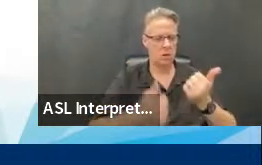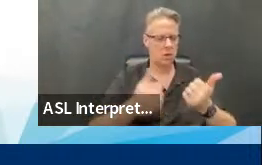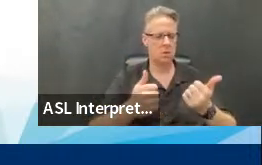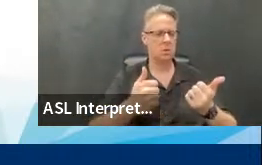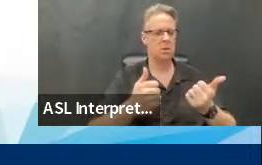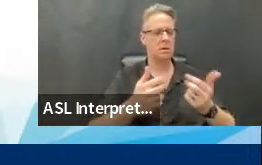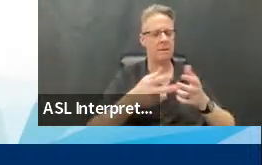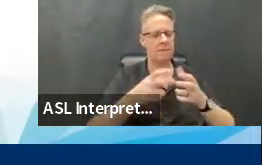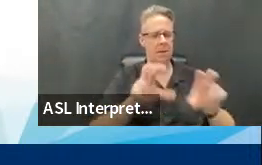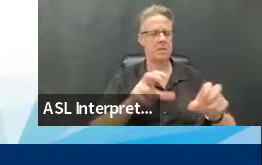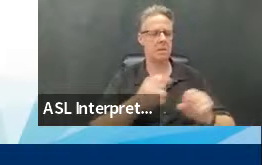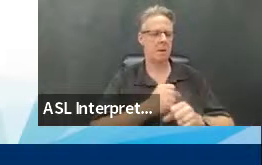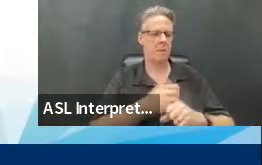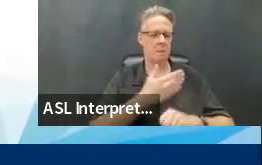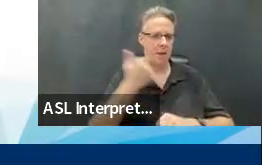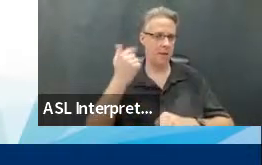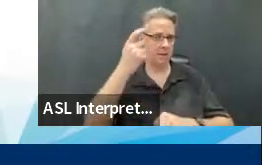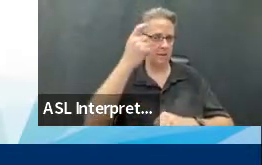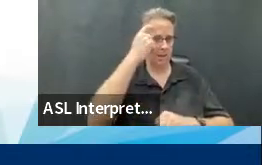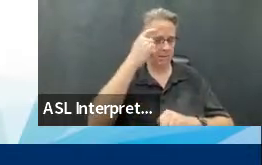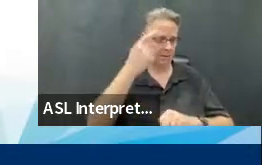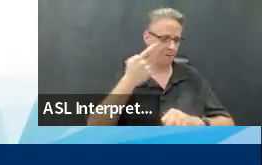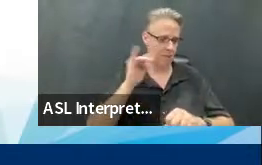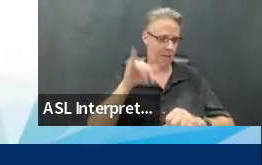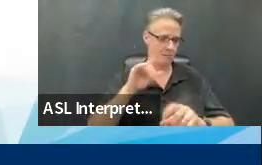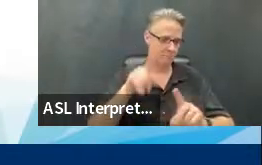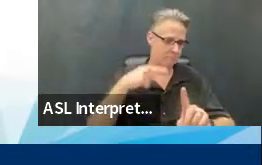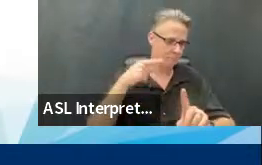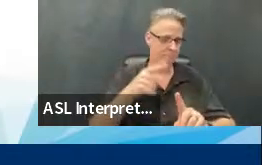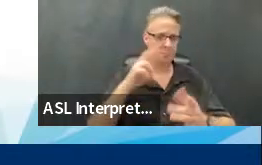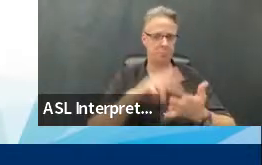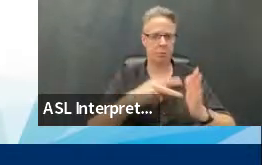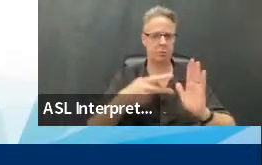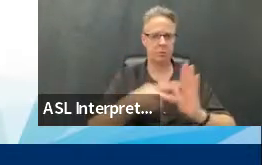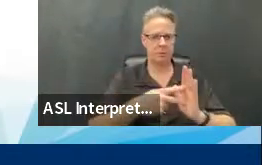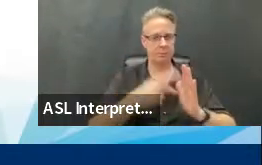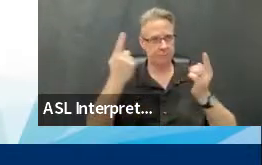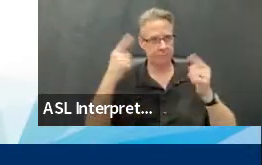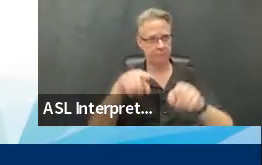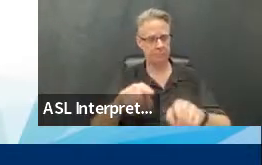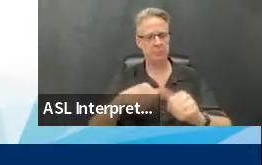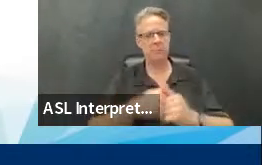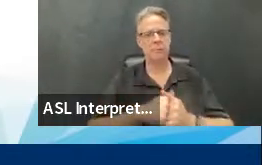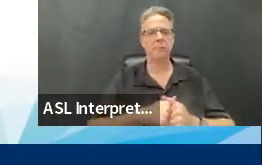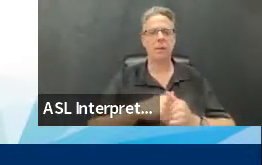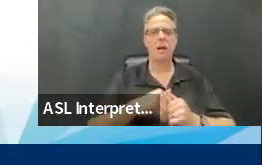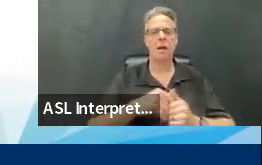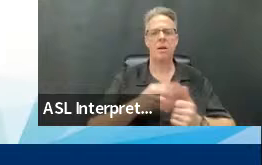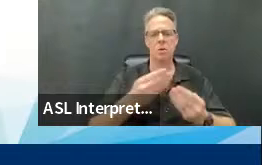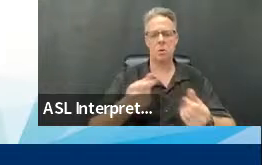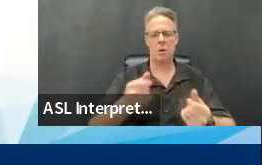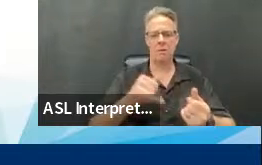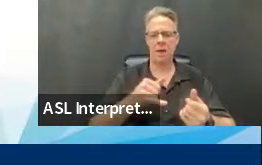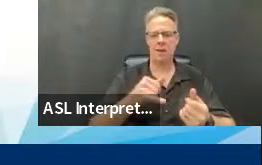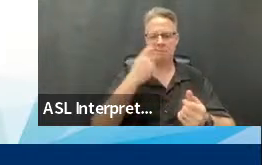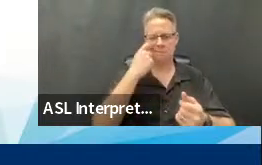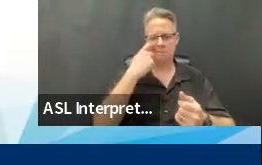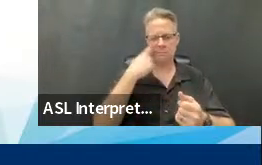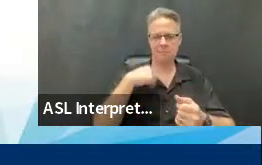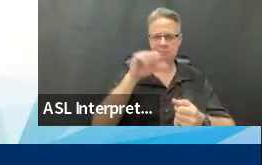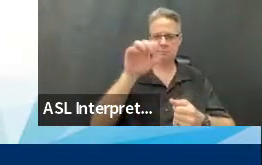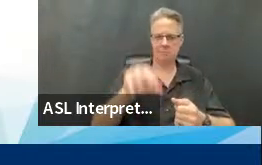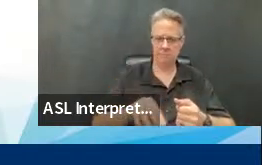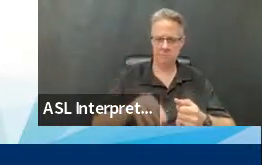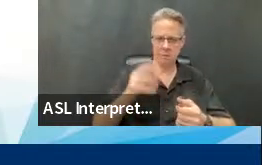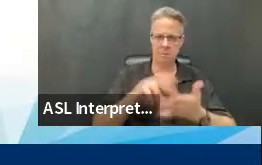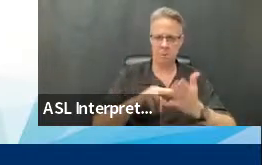investment sort of make the most sense for this particular alignment and solve the particular issues as identified within the purpose and need of